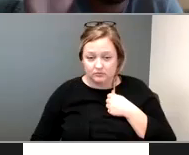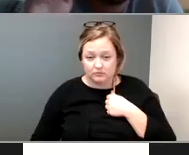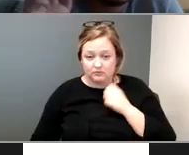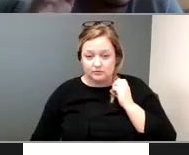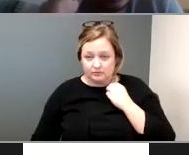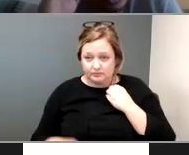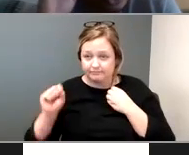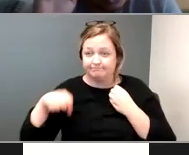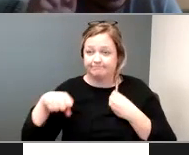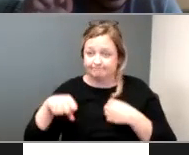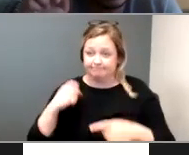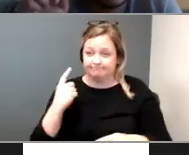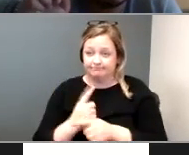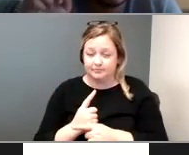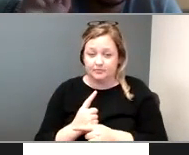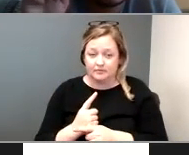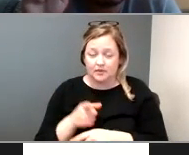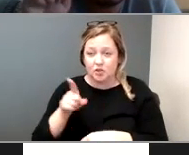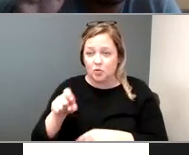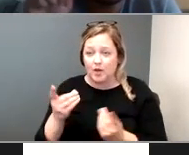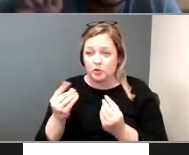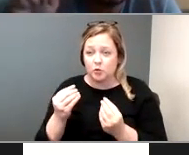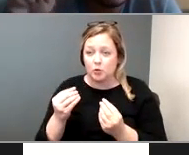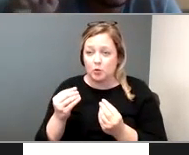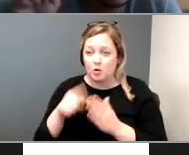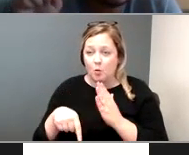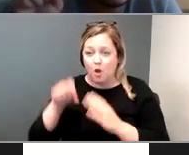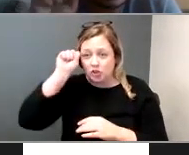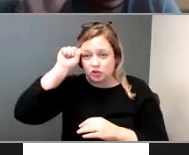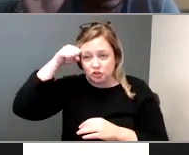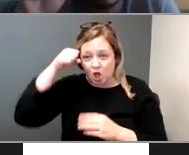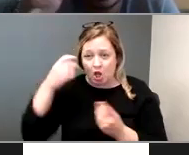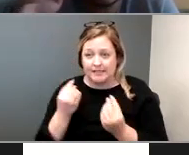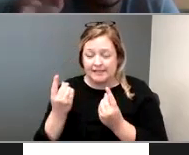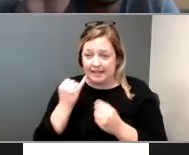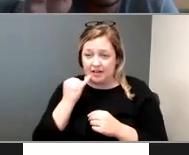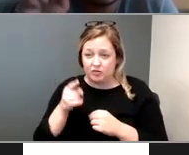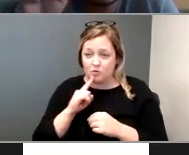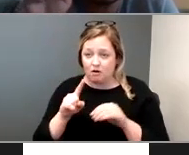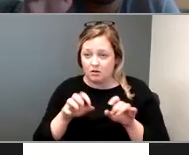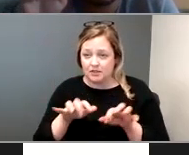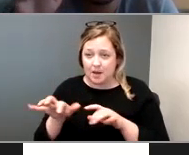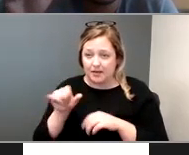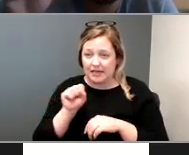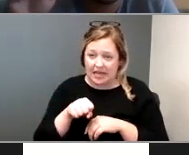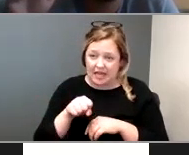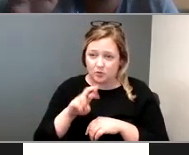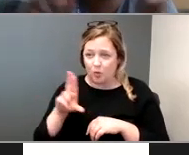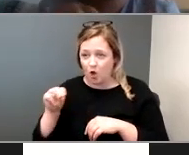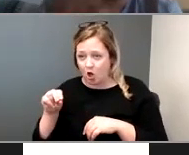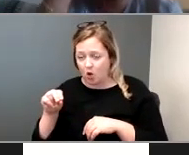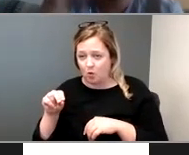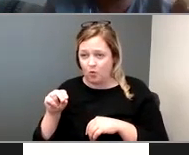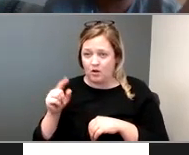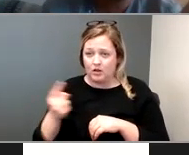Yes, and do what Sean did. Everyone, when you are typing in true or false, just or yes or no, just have the question number as well, so